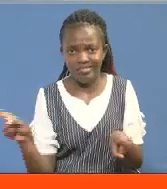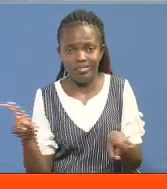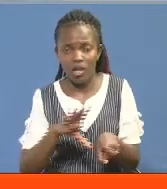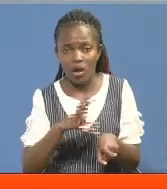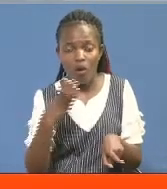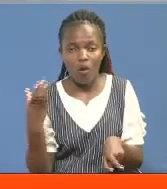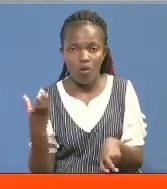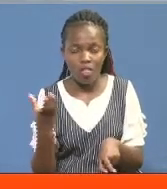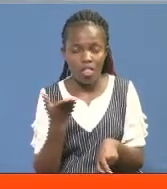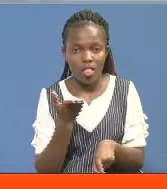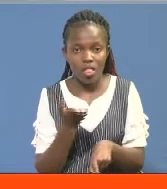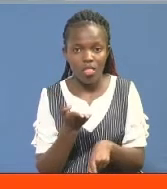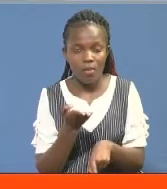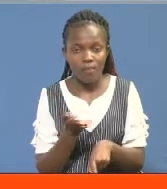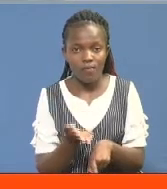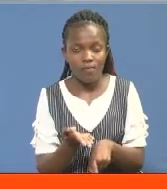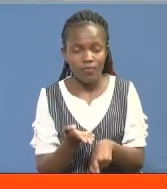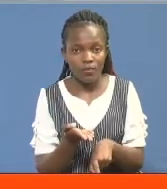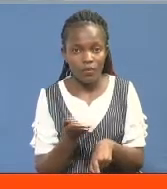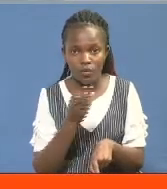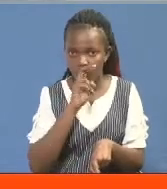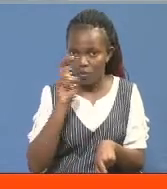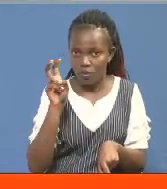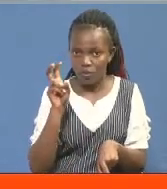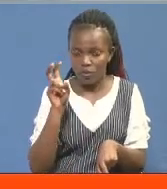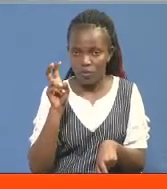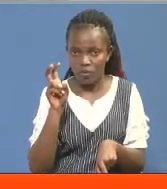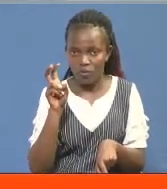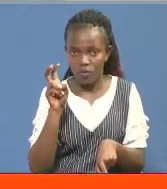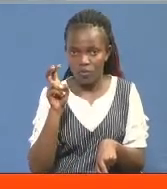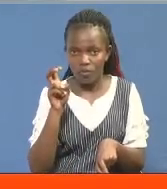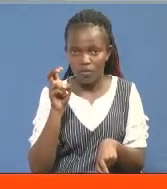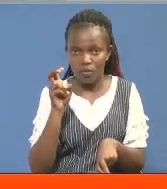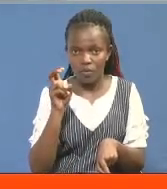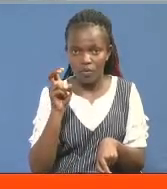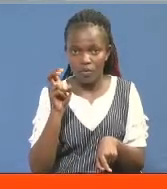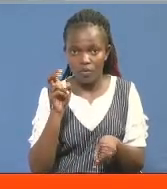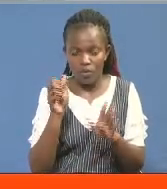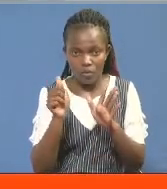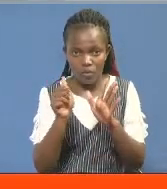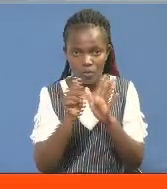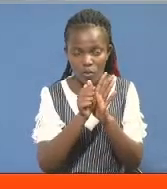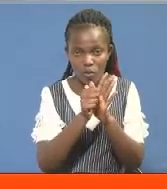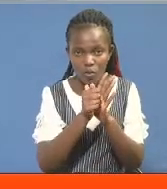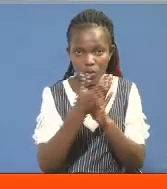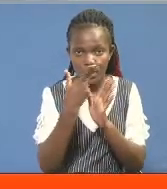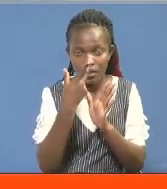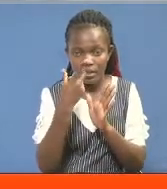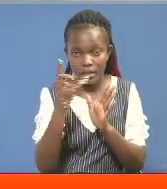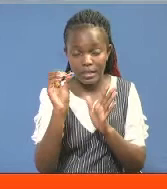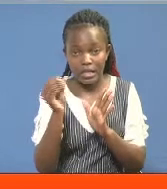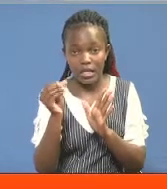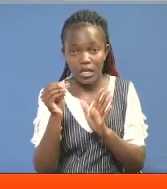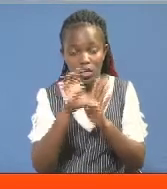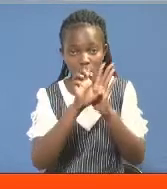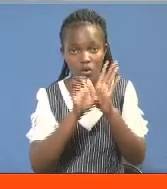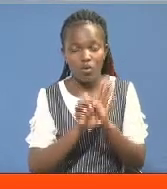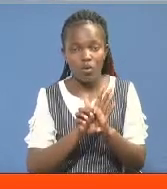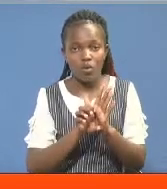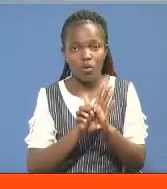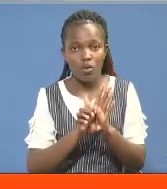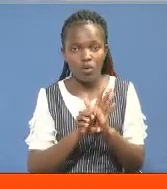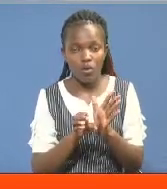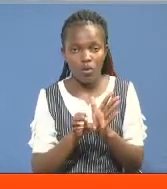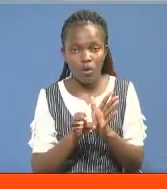there's a lacuna, but when you look at Article 10 of the Constitution, it envisages a situation whereby you have